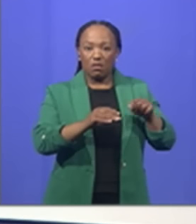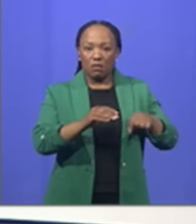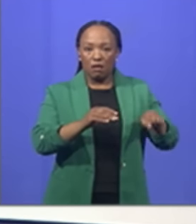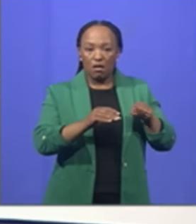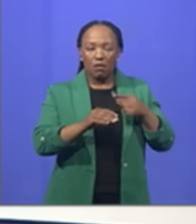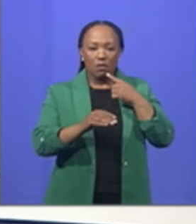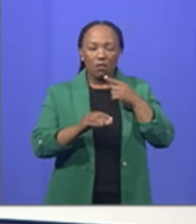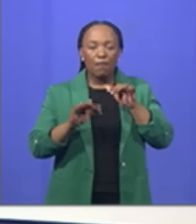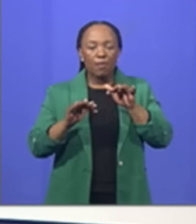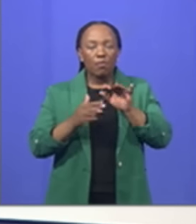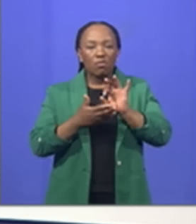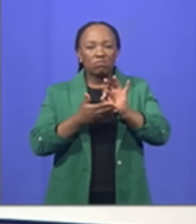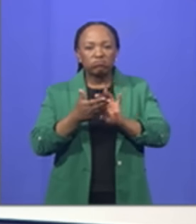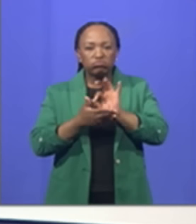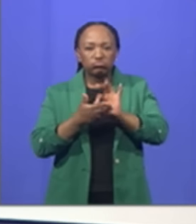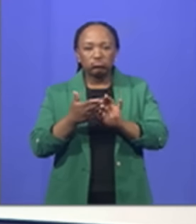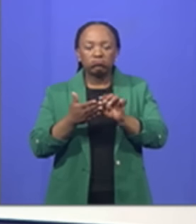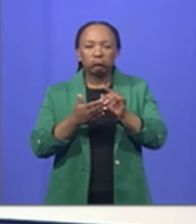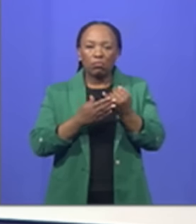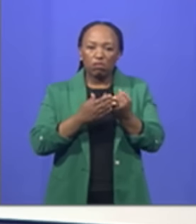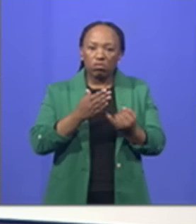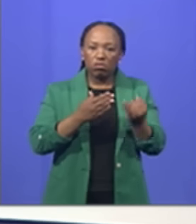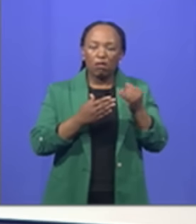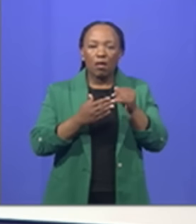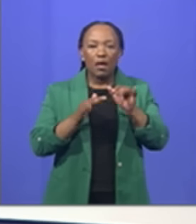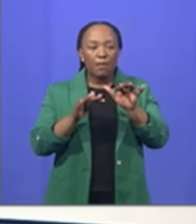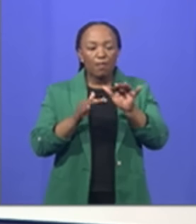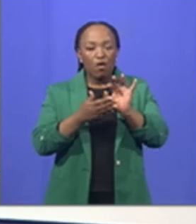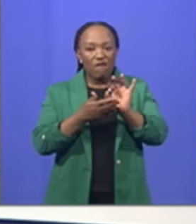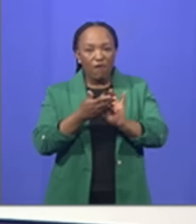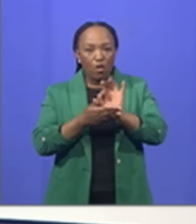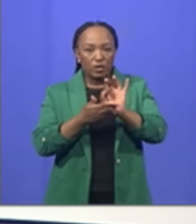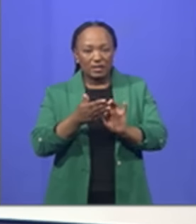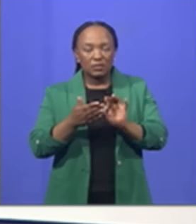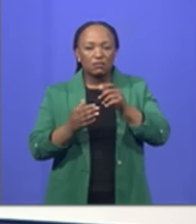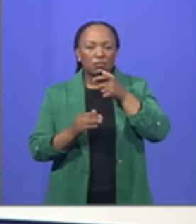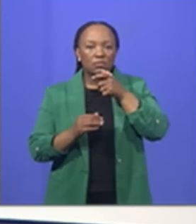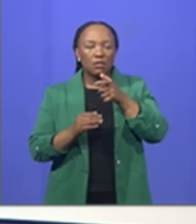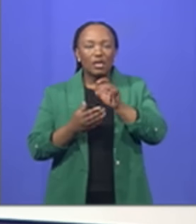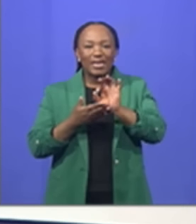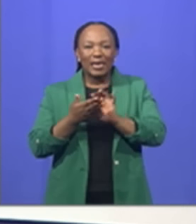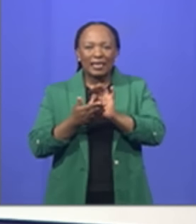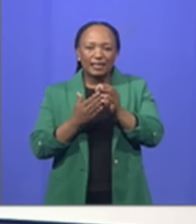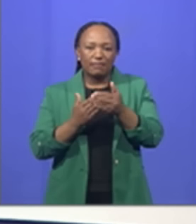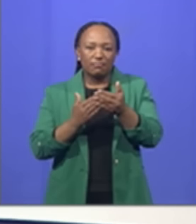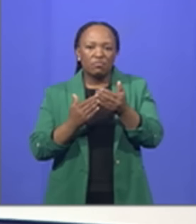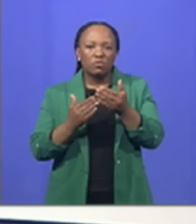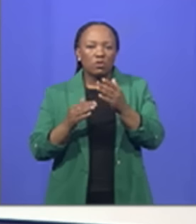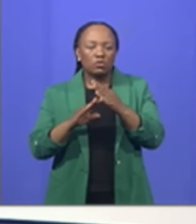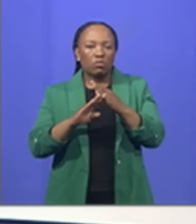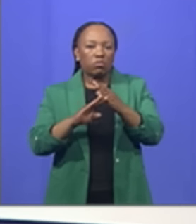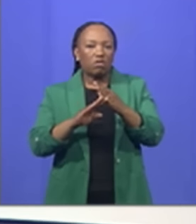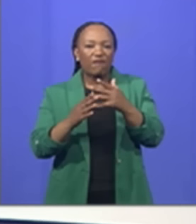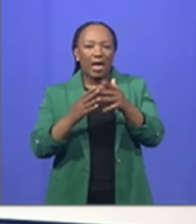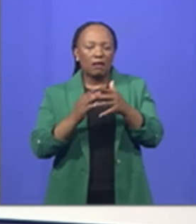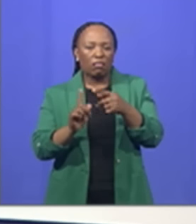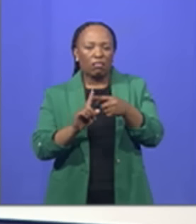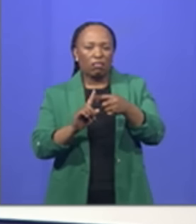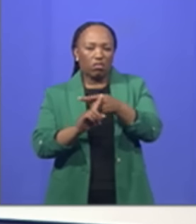bonkgetheng ba go ikema le bakgethi go swaela ka ga sengwalwa sa maitshwaro a dikgetho go thibela tshedimošo yeo e fošagetšego